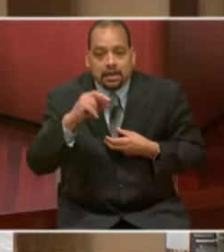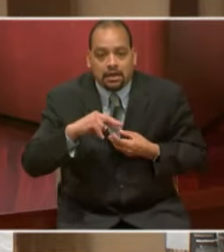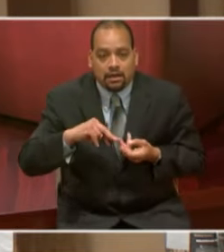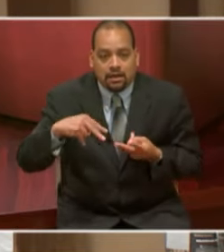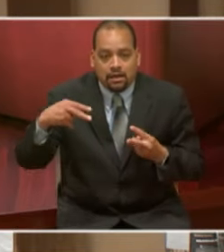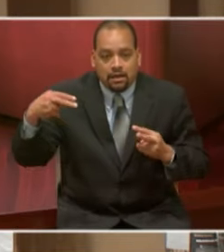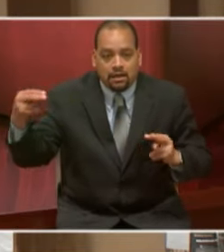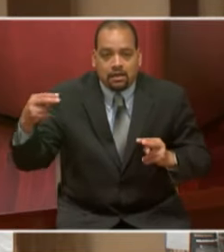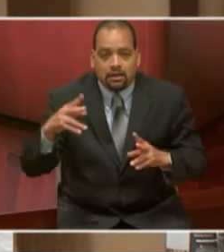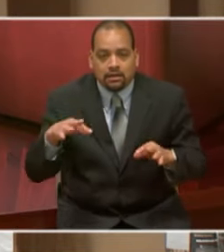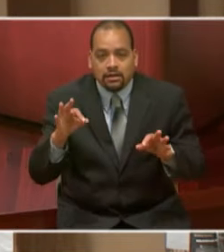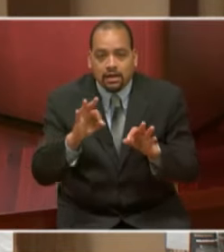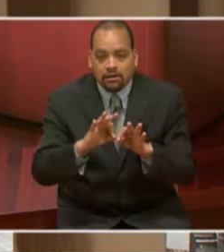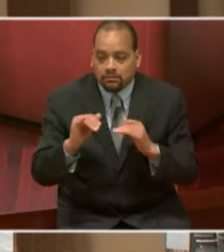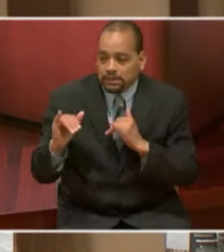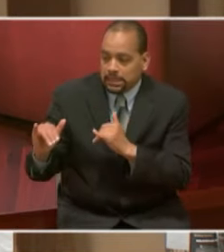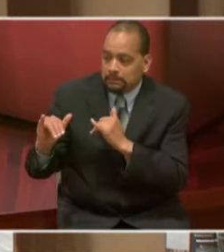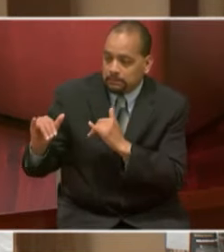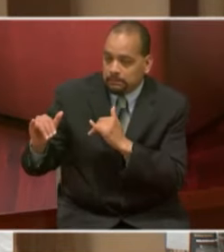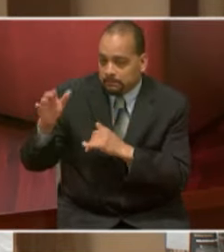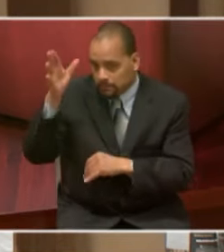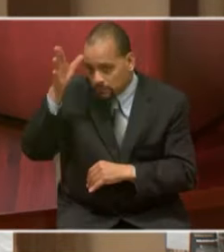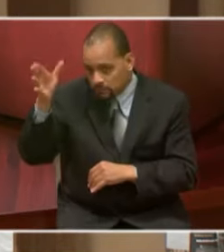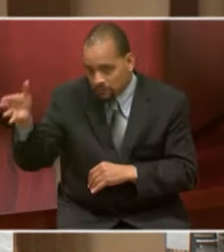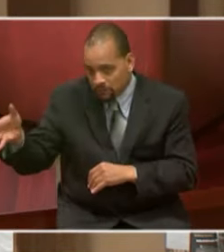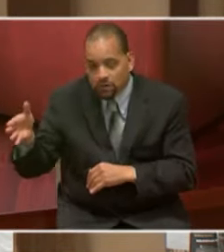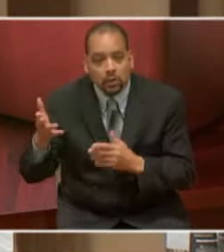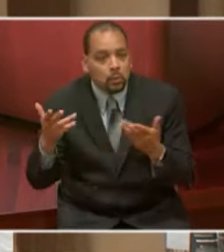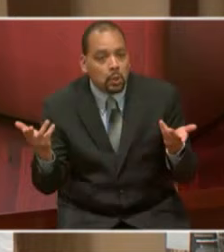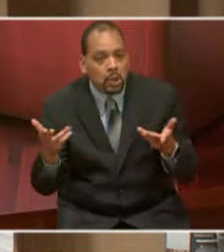the right way. Respect people.